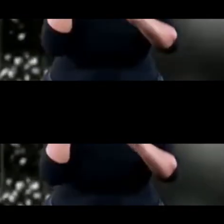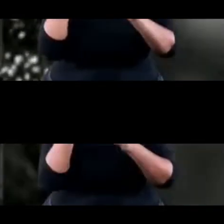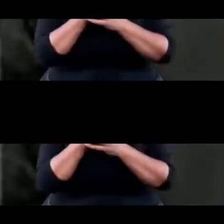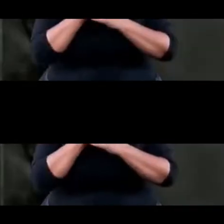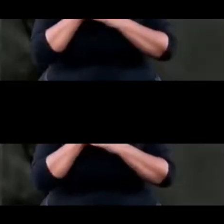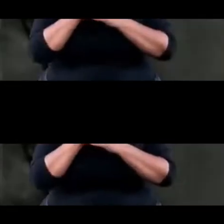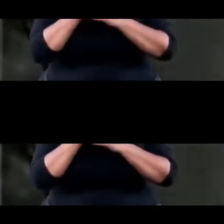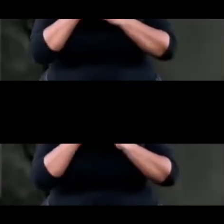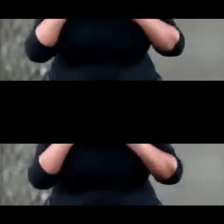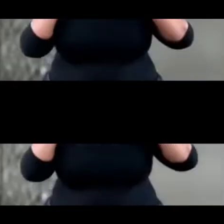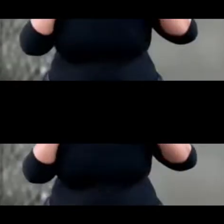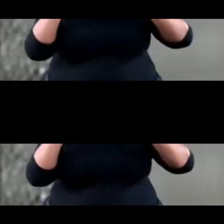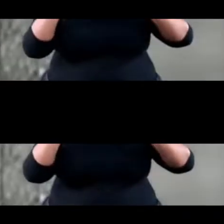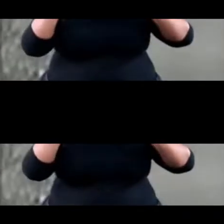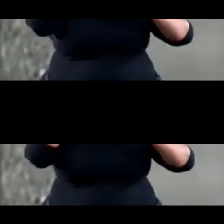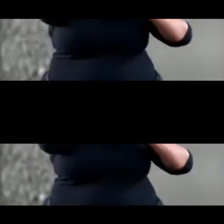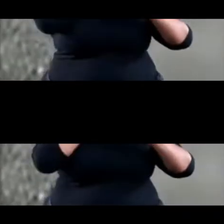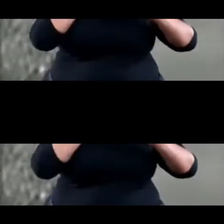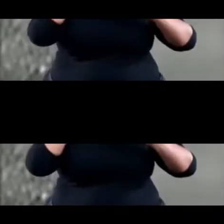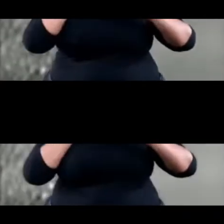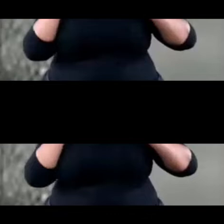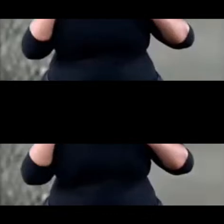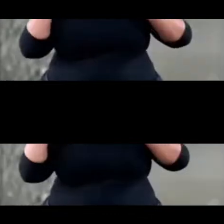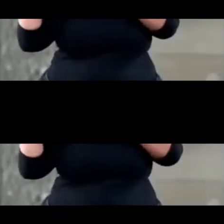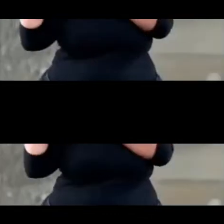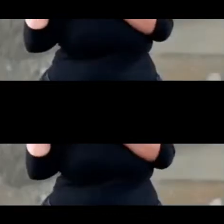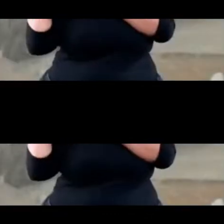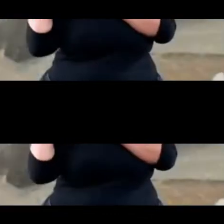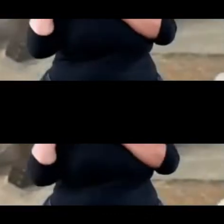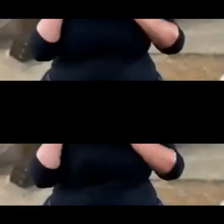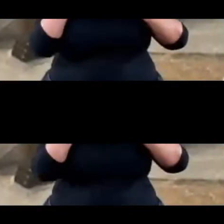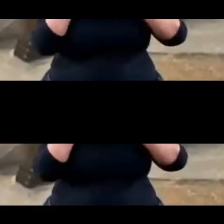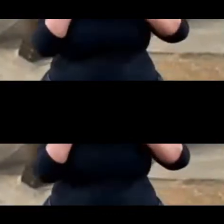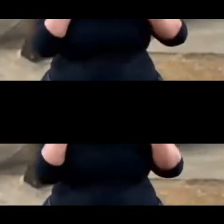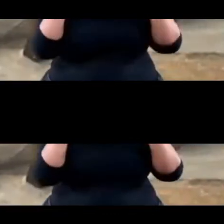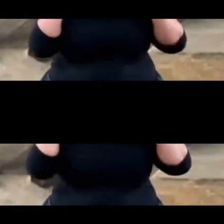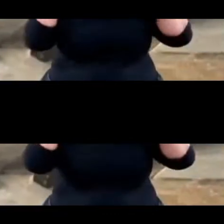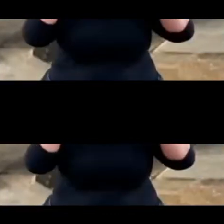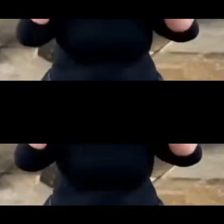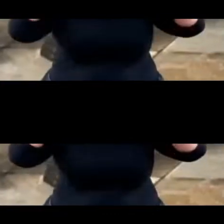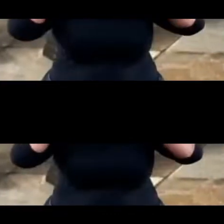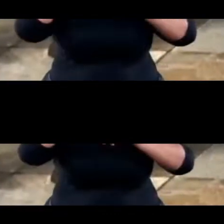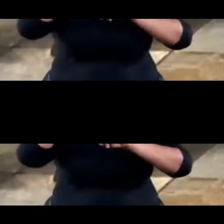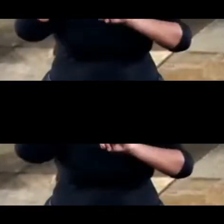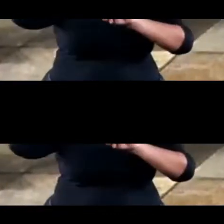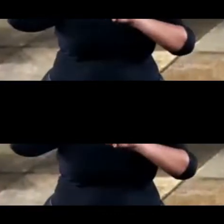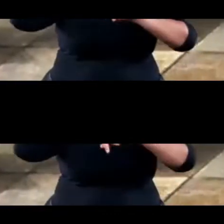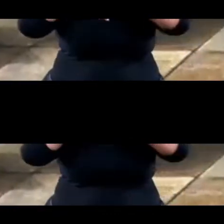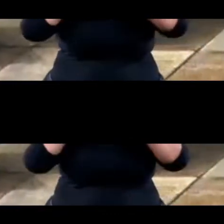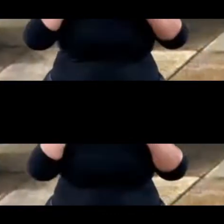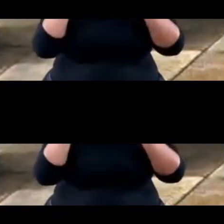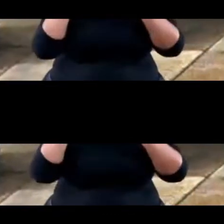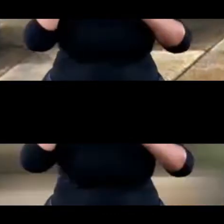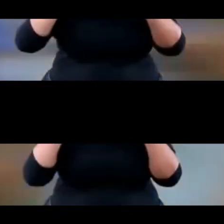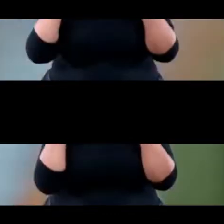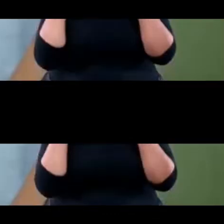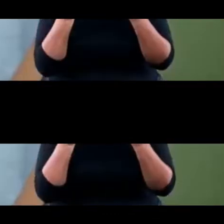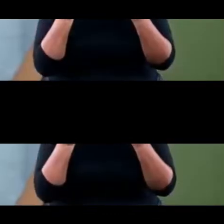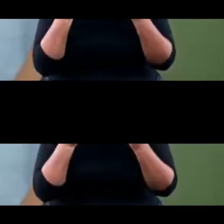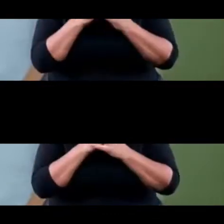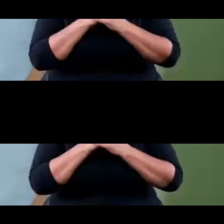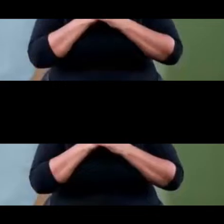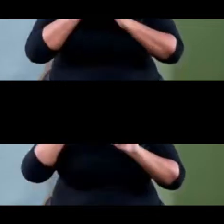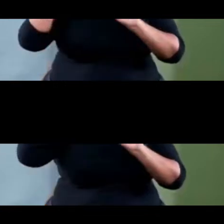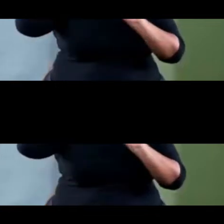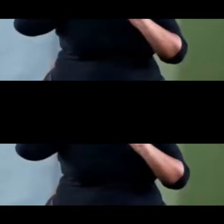reason that the girls did not go to school was because the responsibilities of men and women were quite different during the colonial era than they